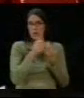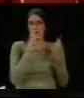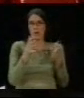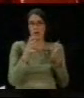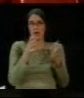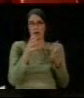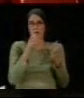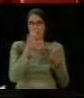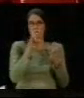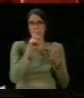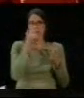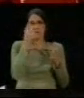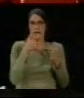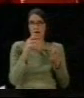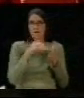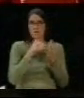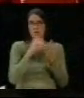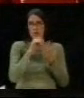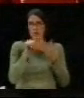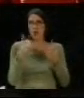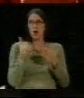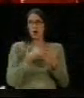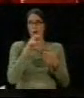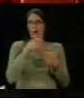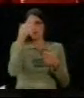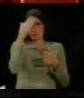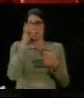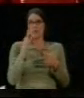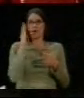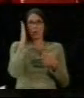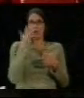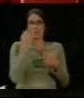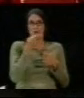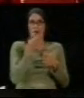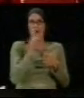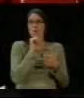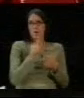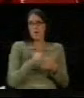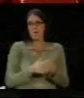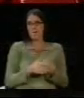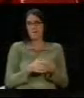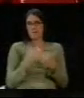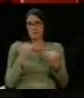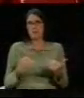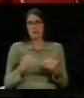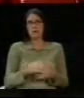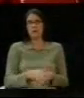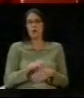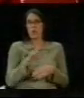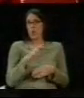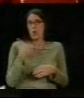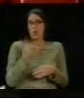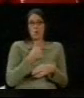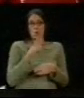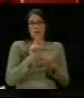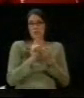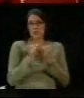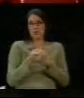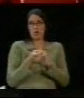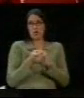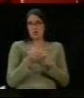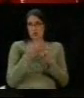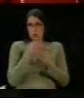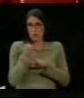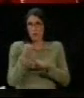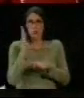without that $7.5 million. We have to know if that's going to be there or not now. Or we change. Well, would